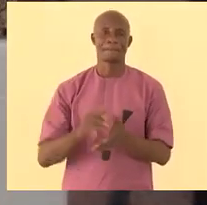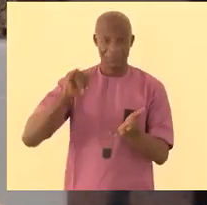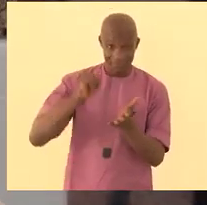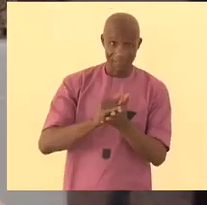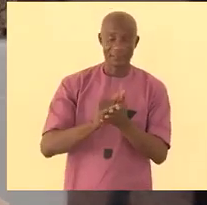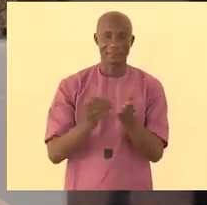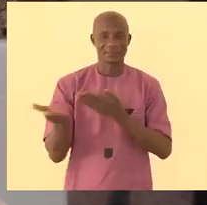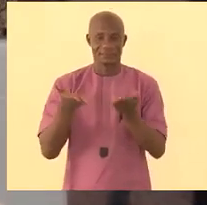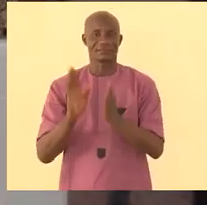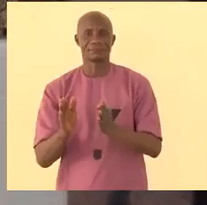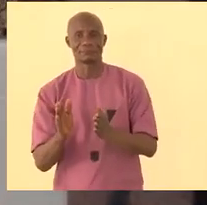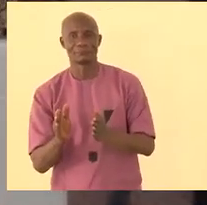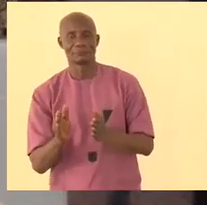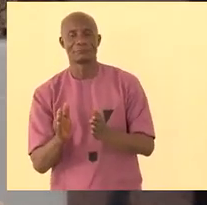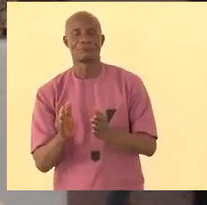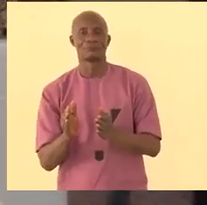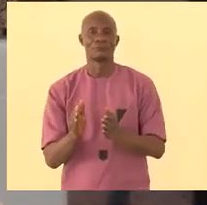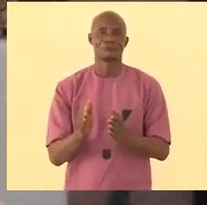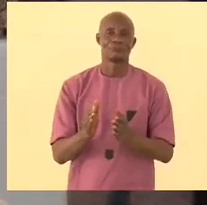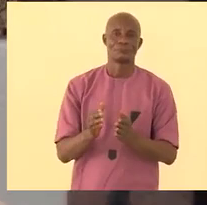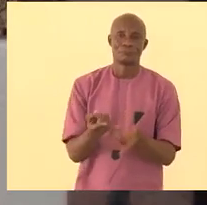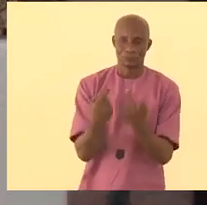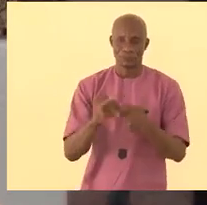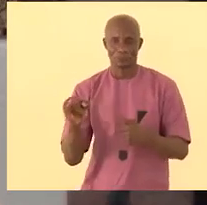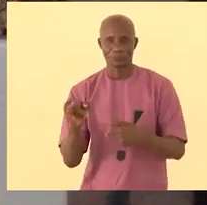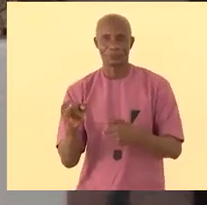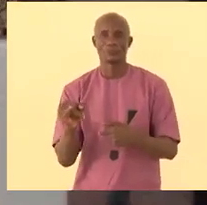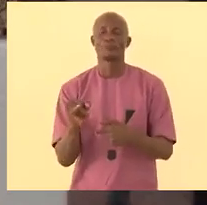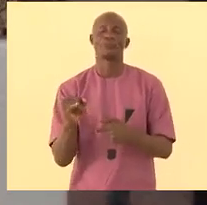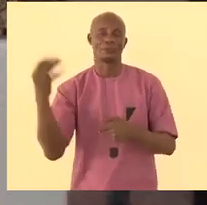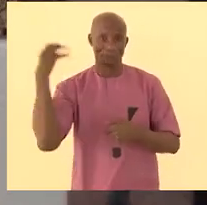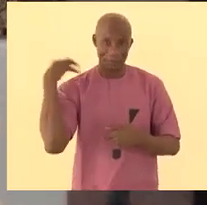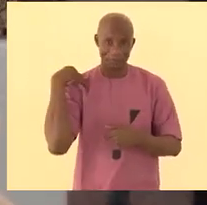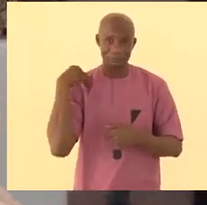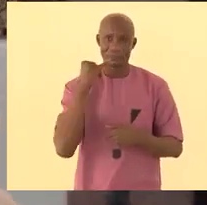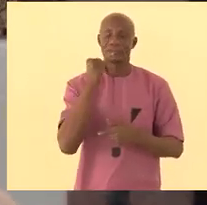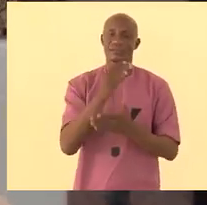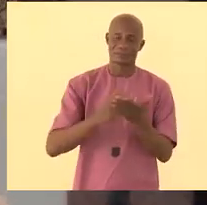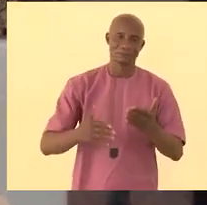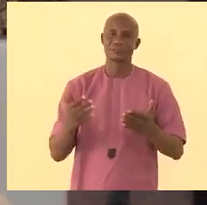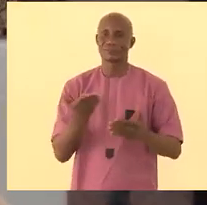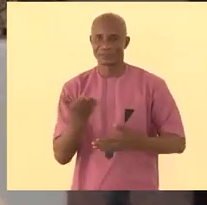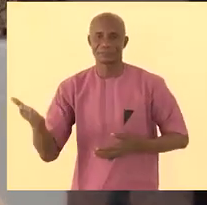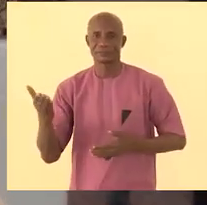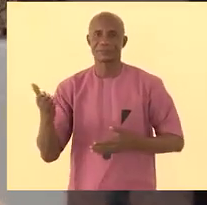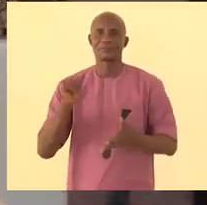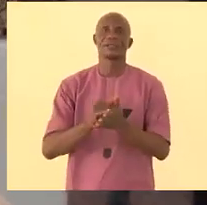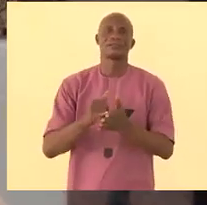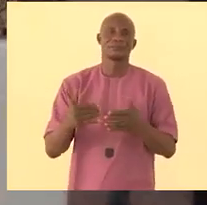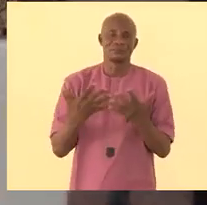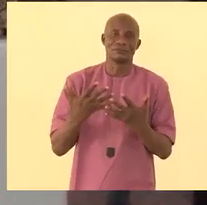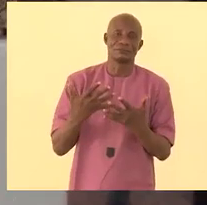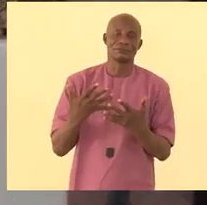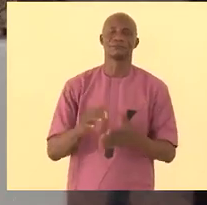For such a servant or steward, the coming of the master will be sudden, and it will be